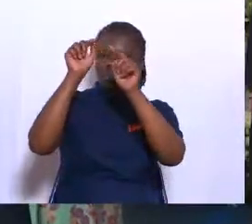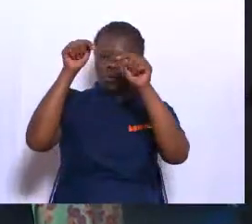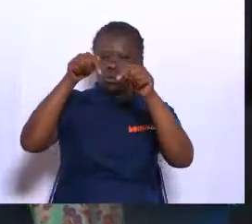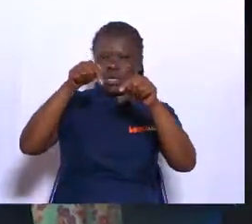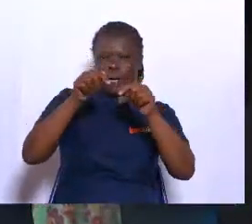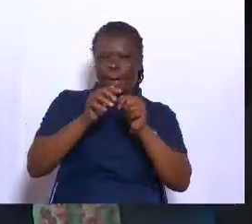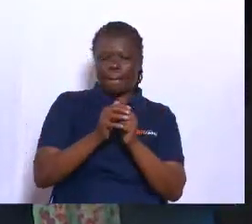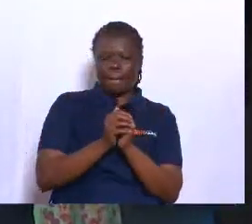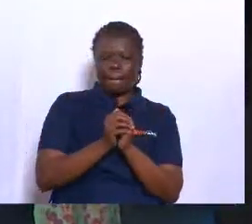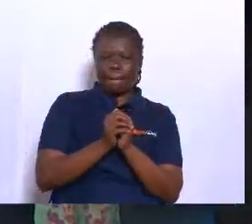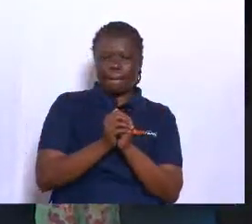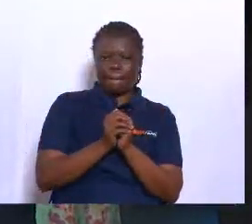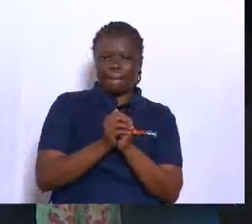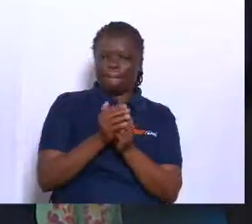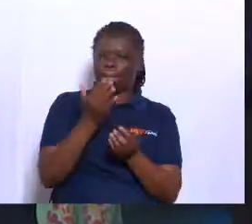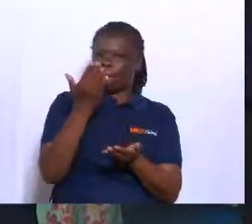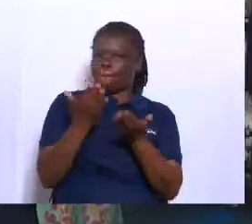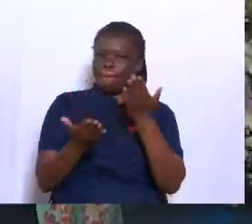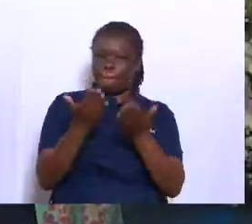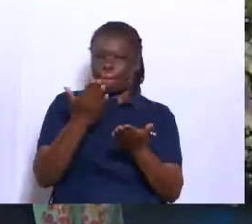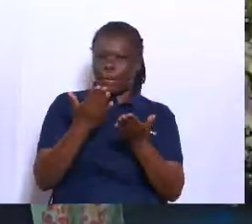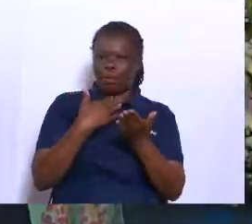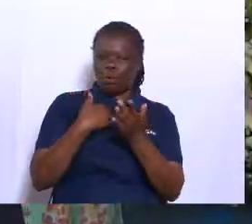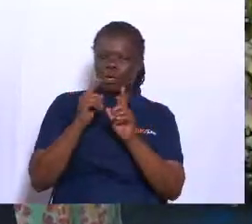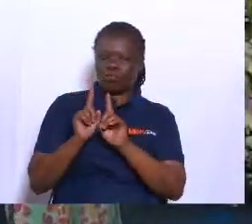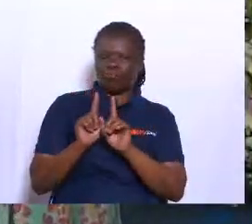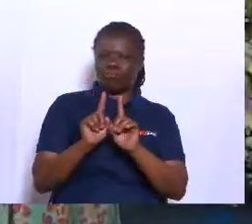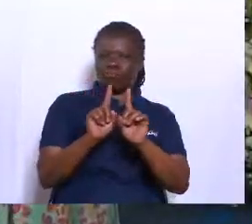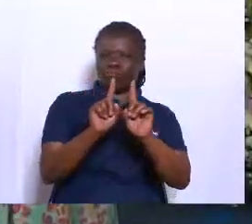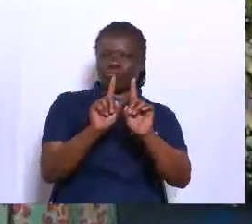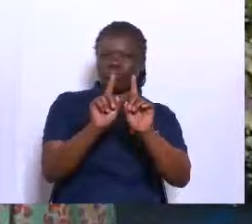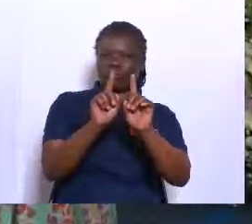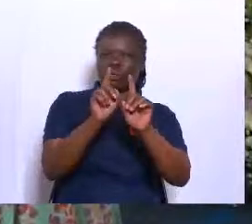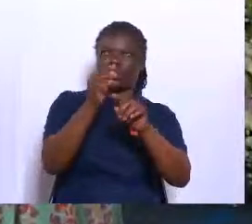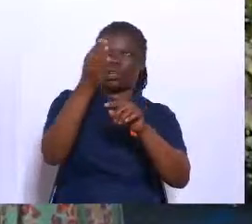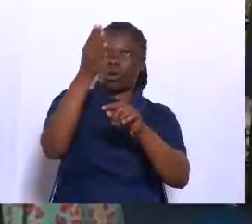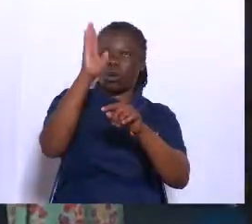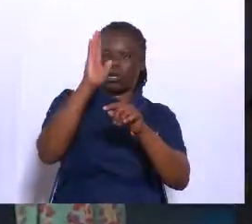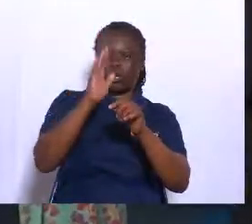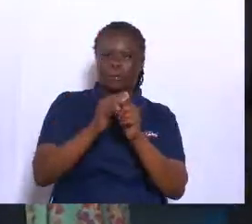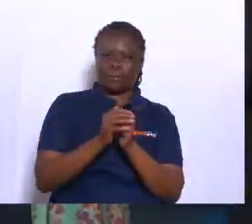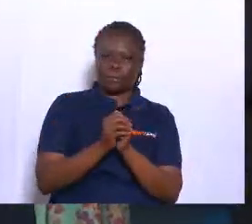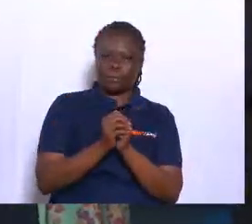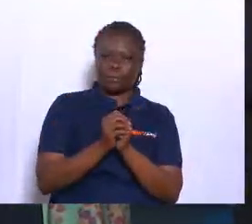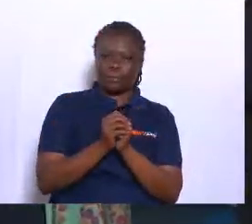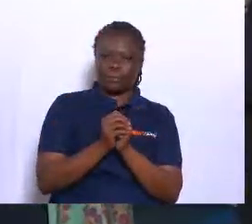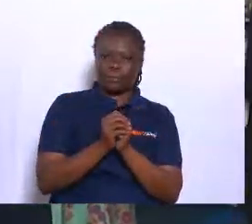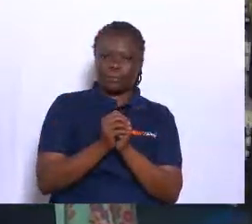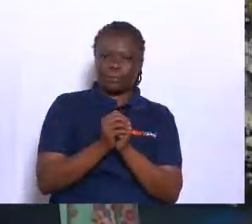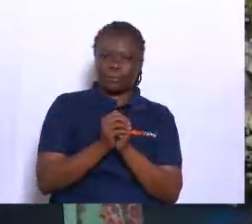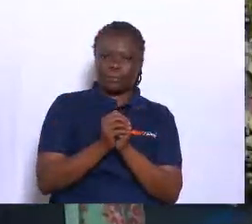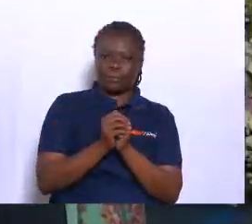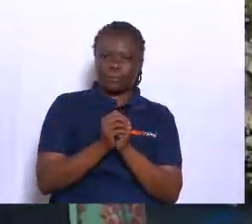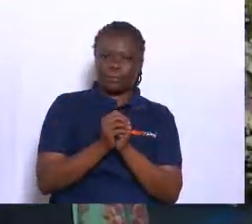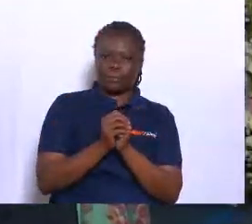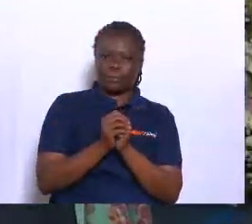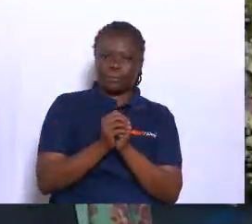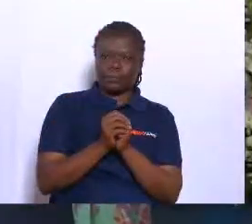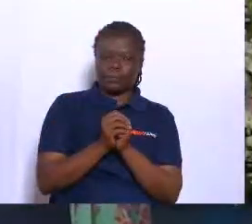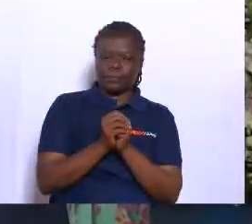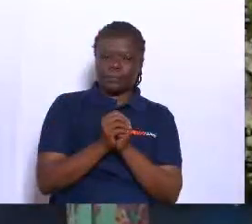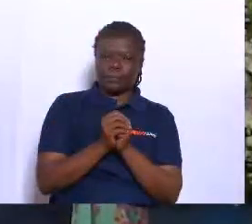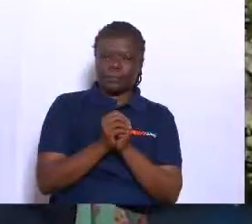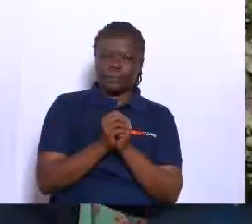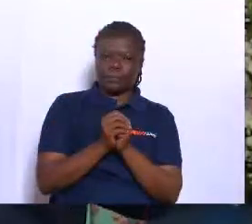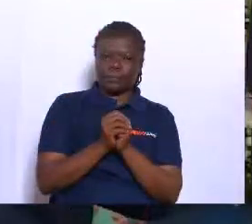Leo tumekuja. Maybe you once walked with God's people. Labda kuna wakati ulikuwa unatembea na watu wa Mungu